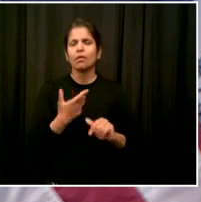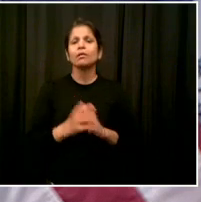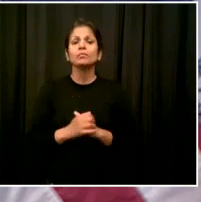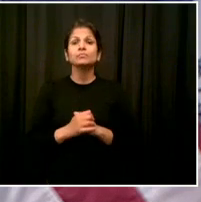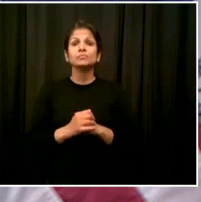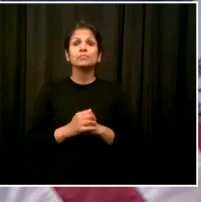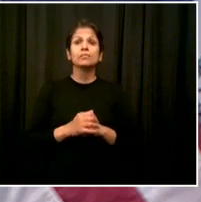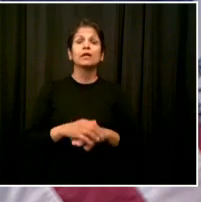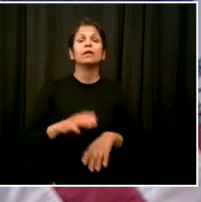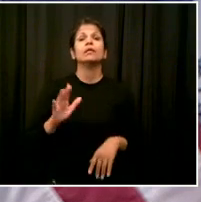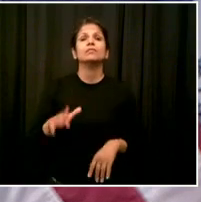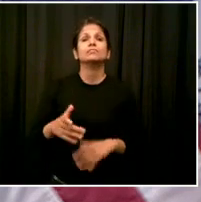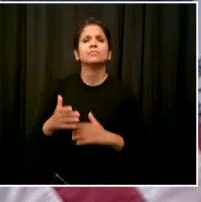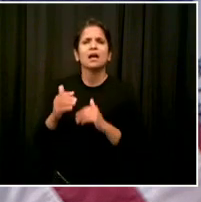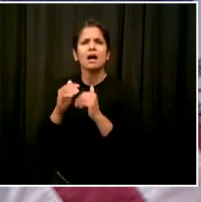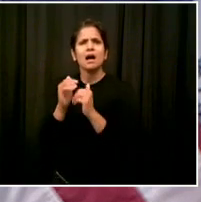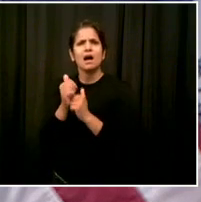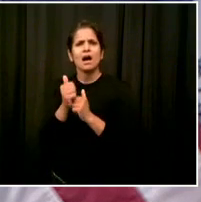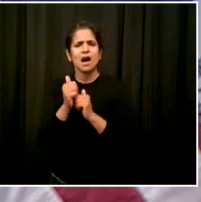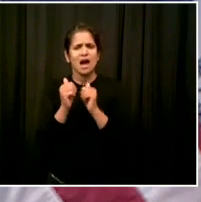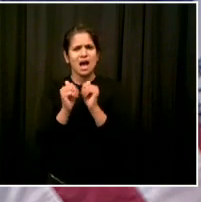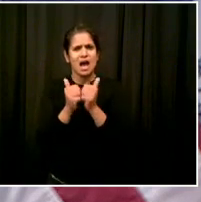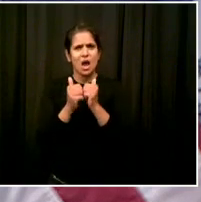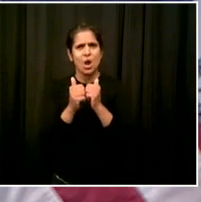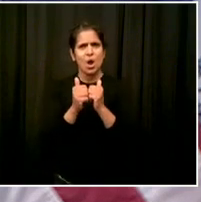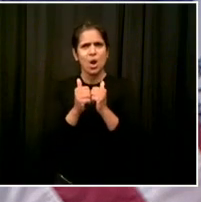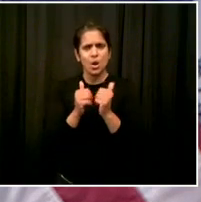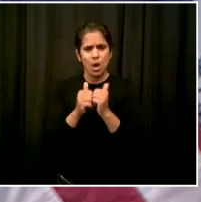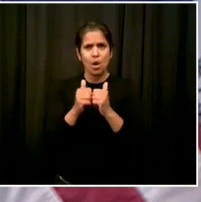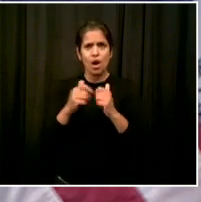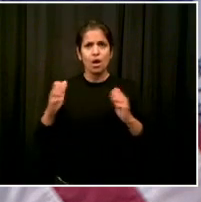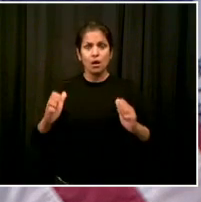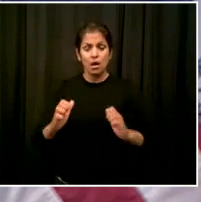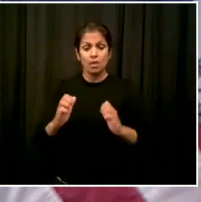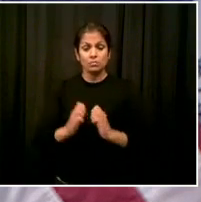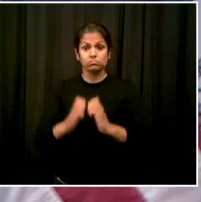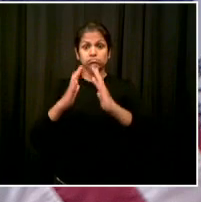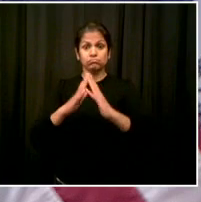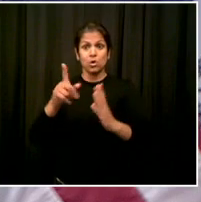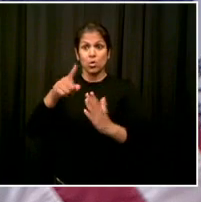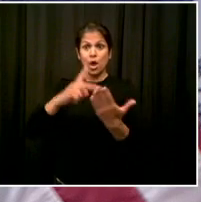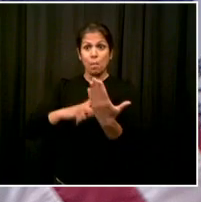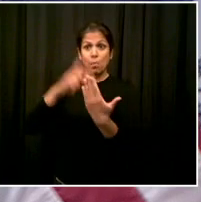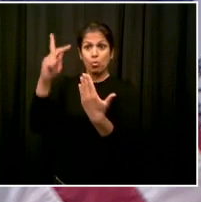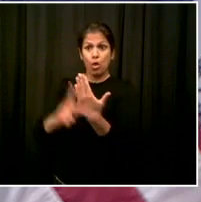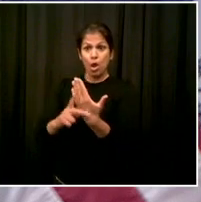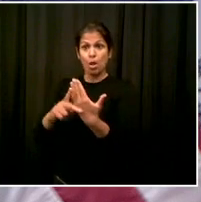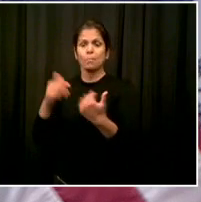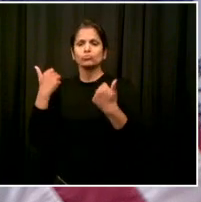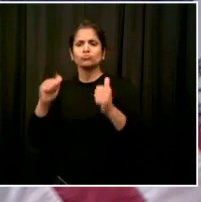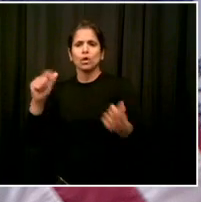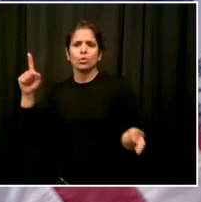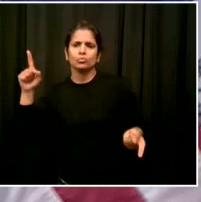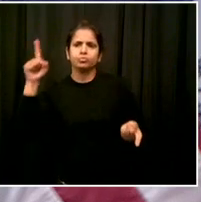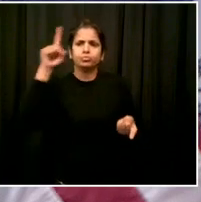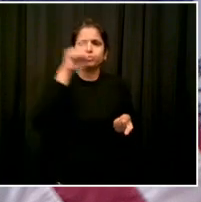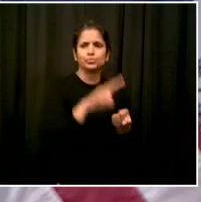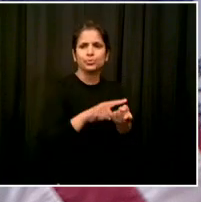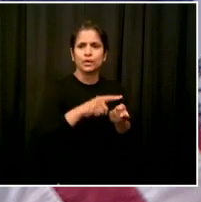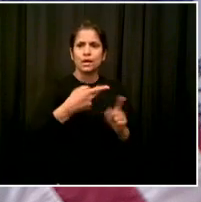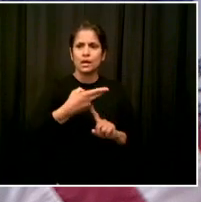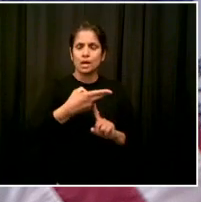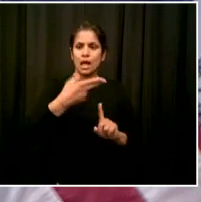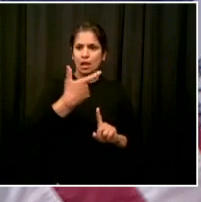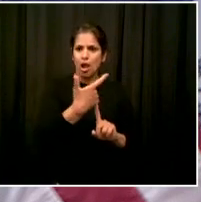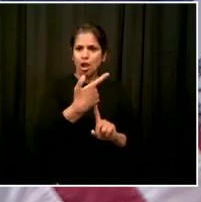your crisis management program when shootings and homicides have been up dramatically? Yeah, it's a great question,